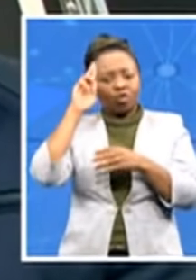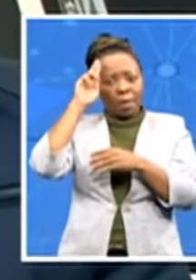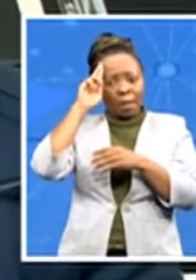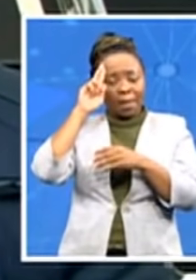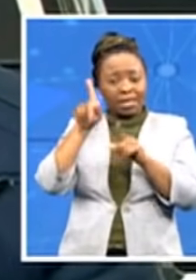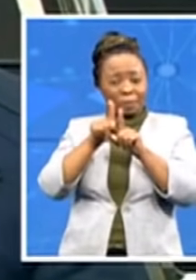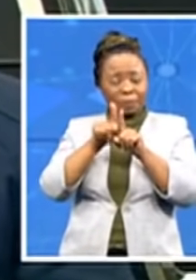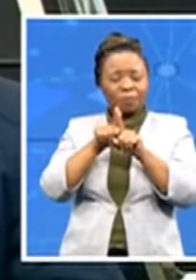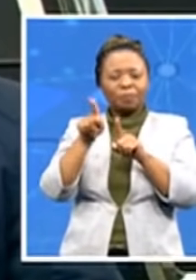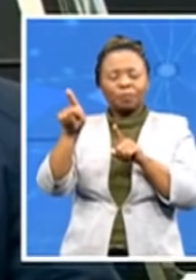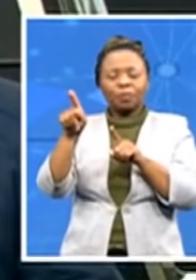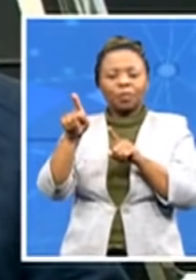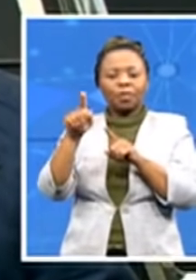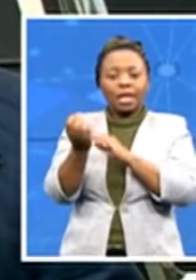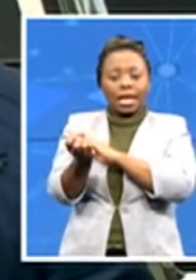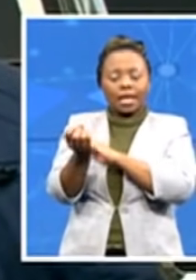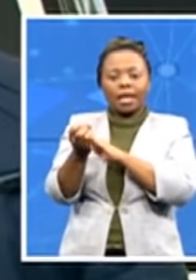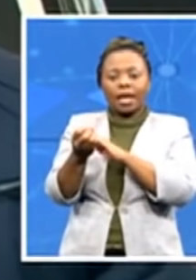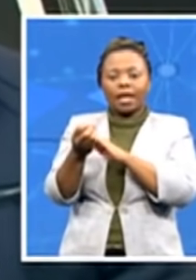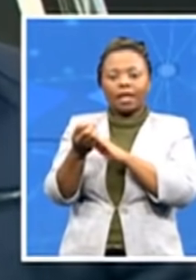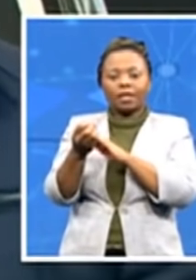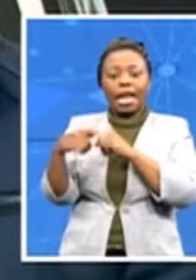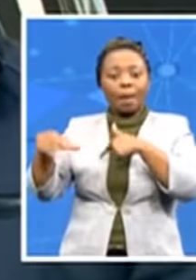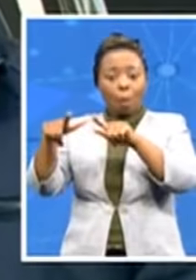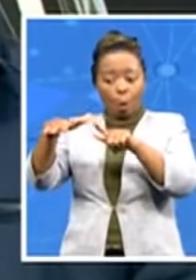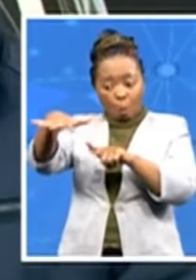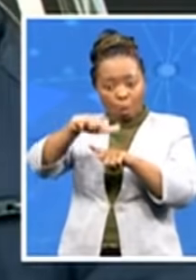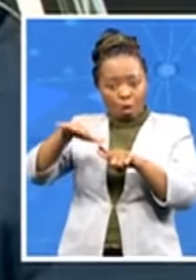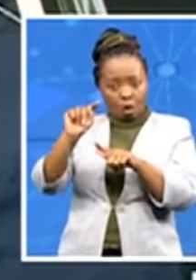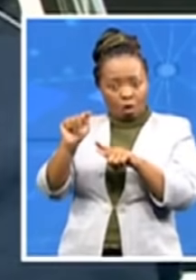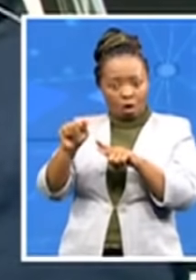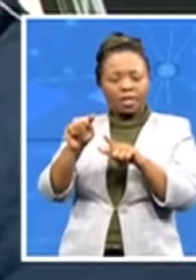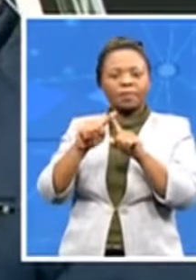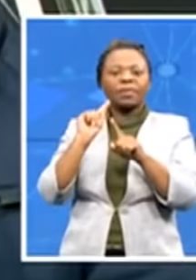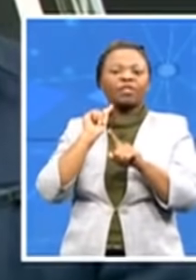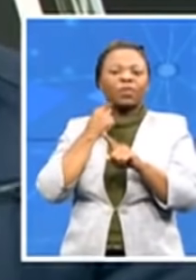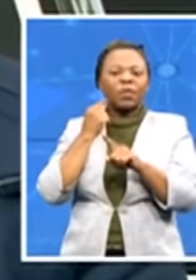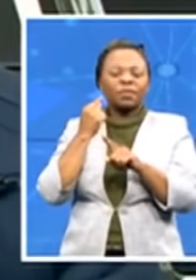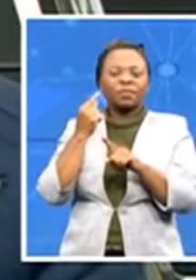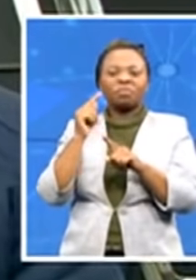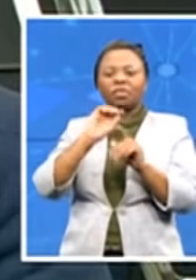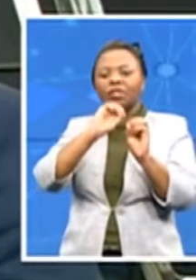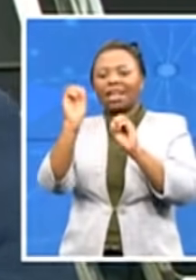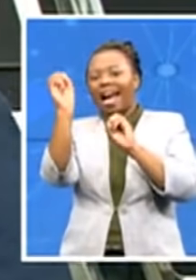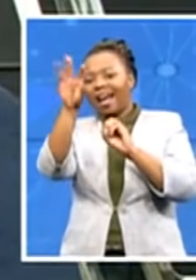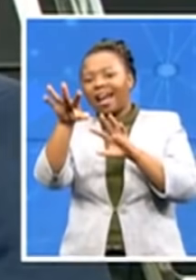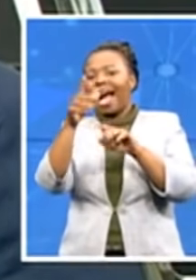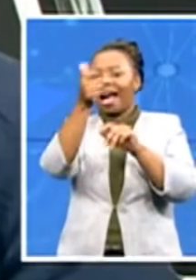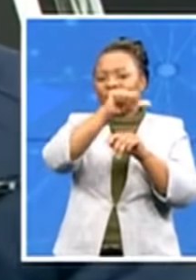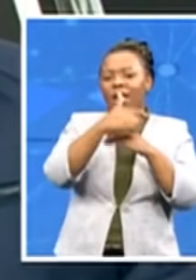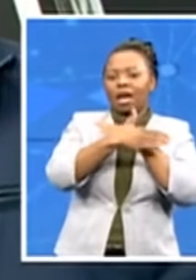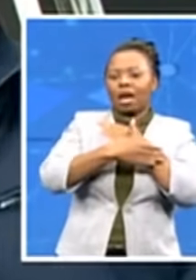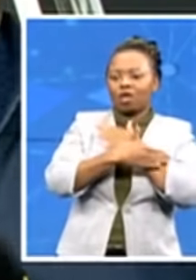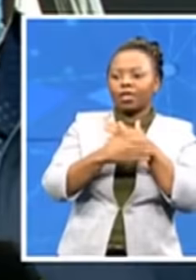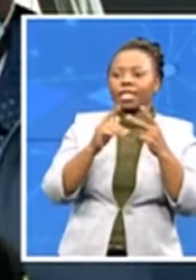we transport a lot of tomato and citrus fruit to other African countries, and some of the trucks that are South African